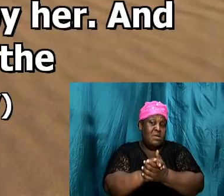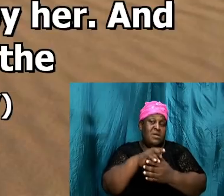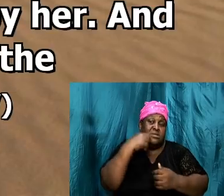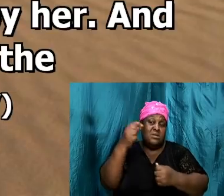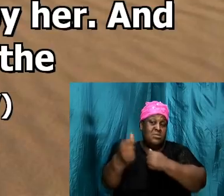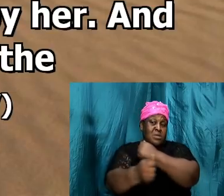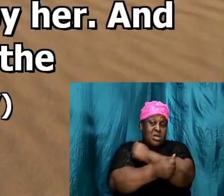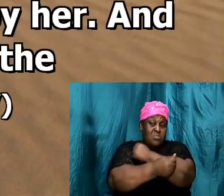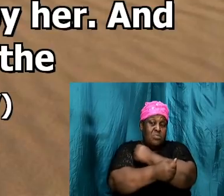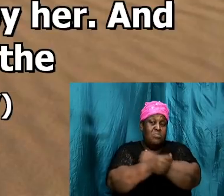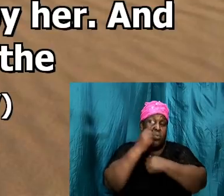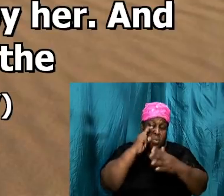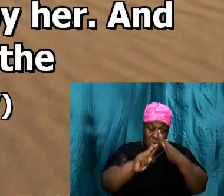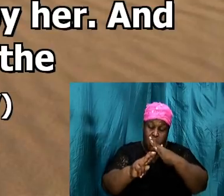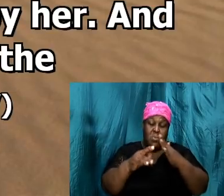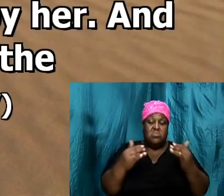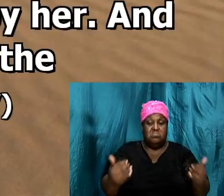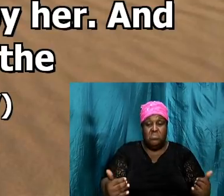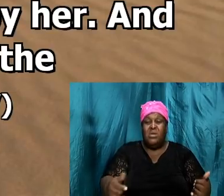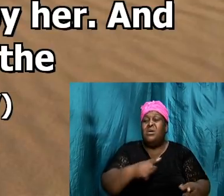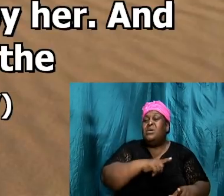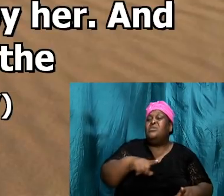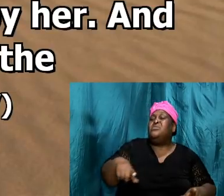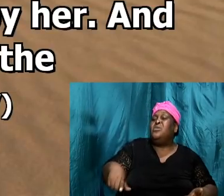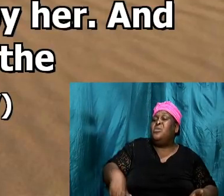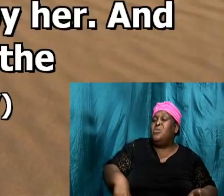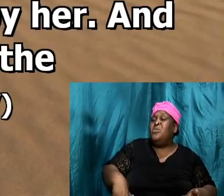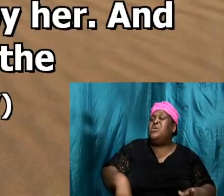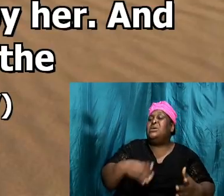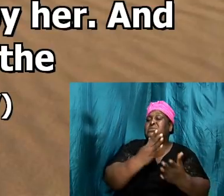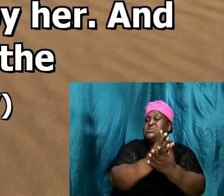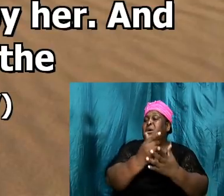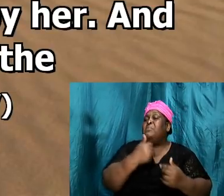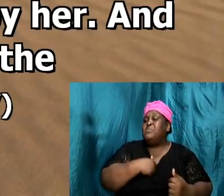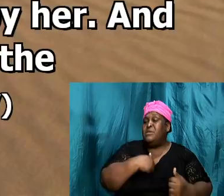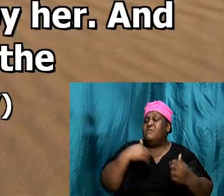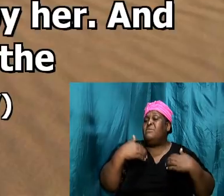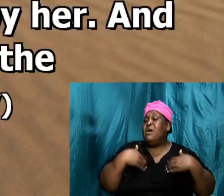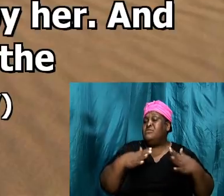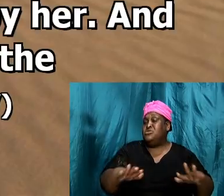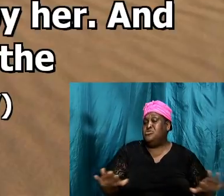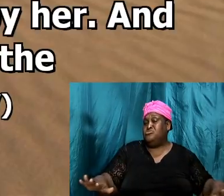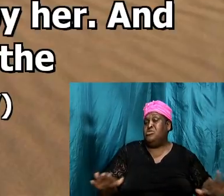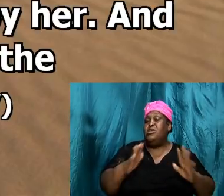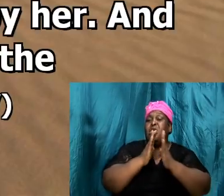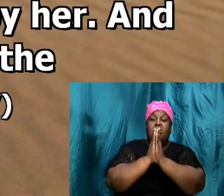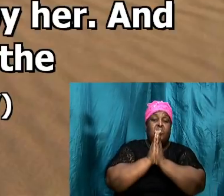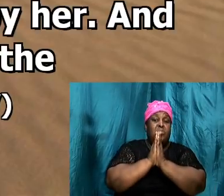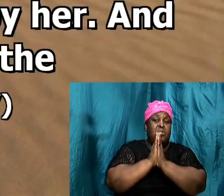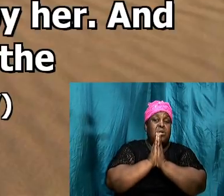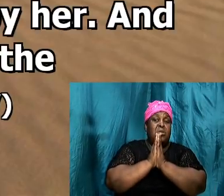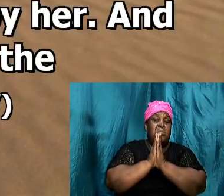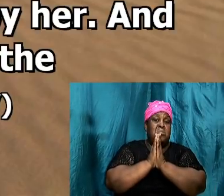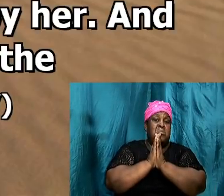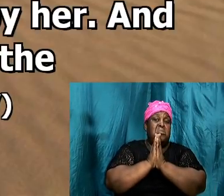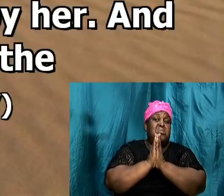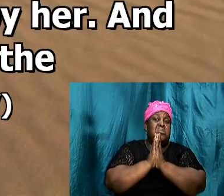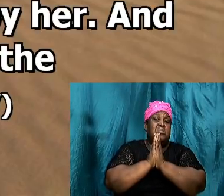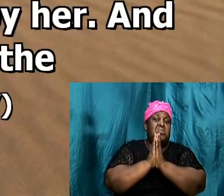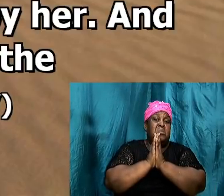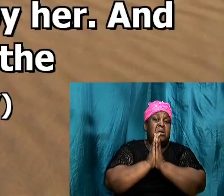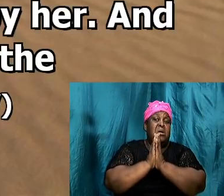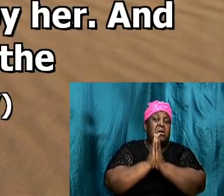Behold, now, the Lord hath restrained me from bearing. I pray thee, go in unto my maid,